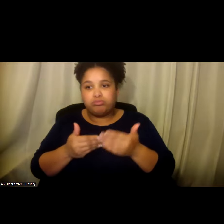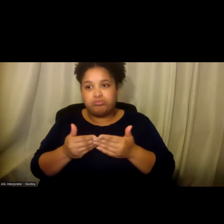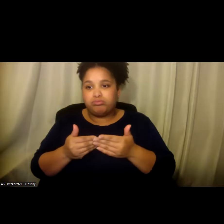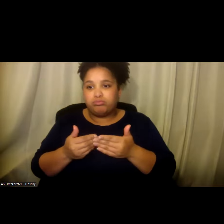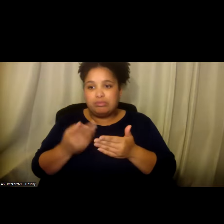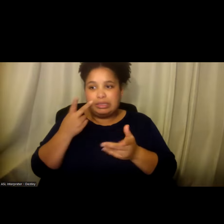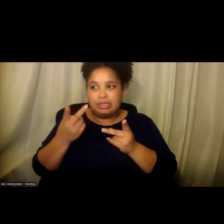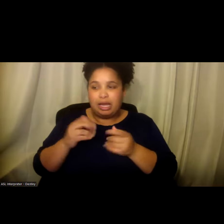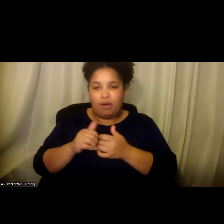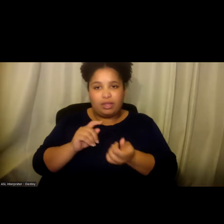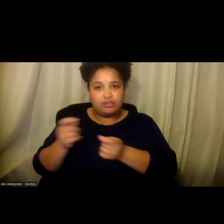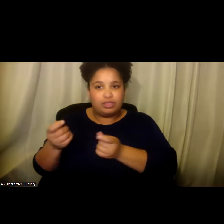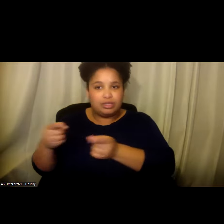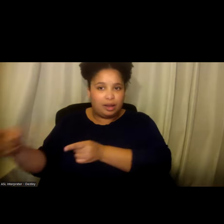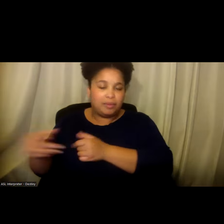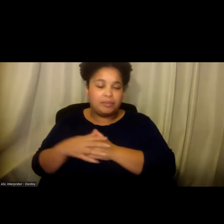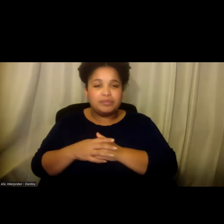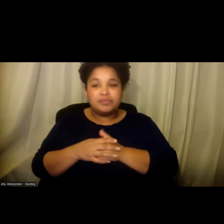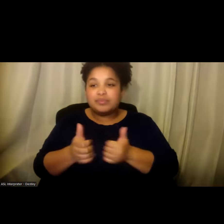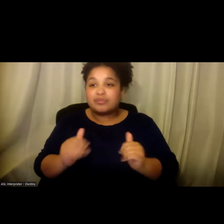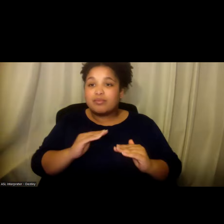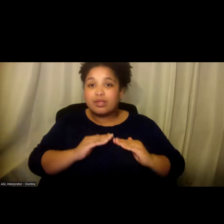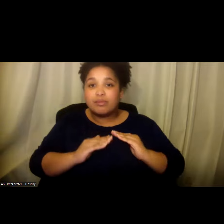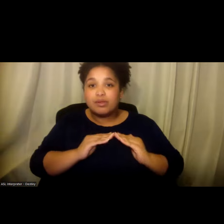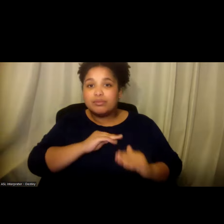members have questions.